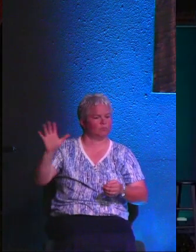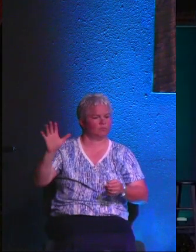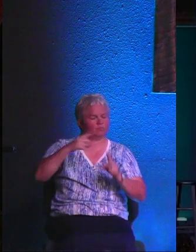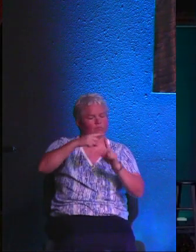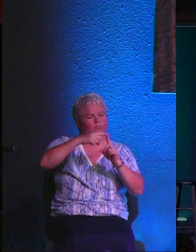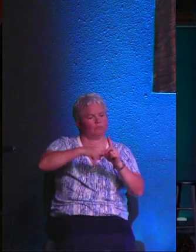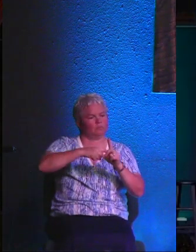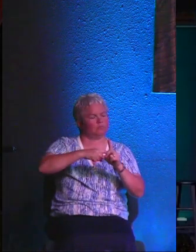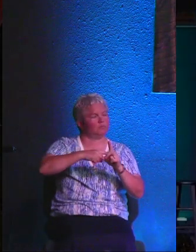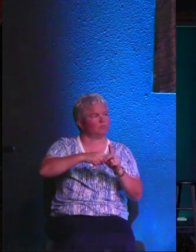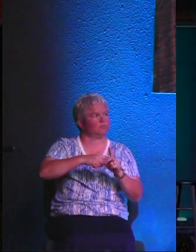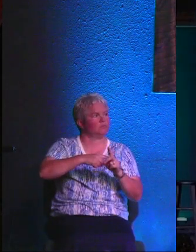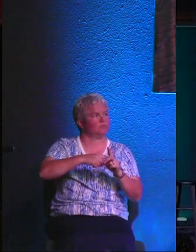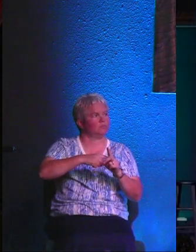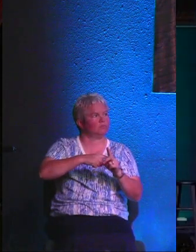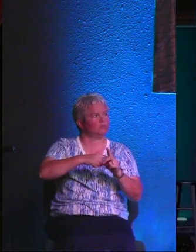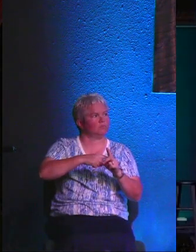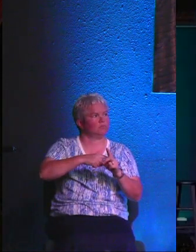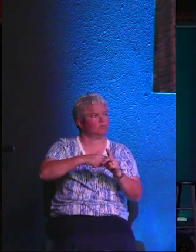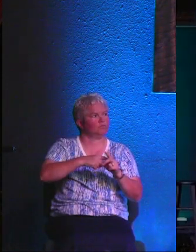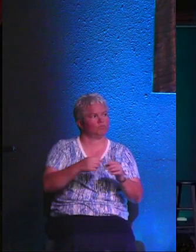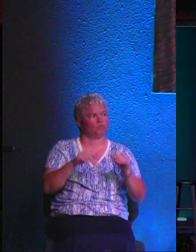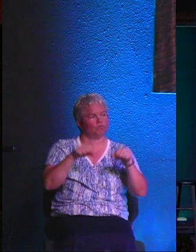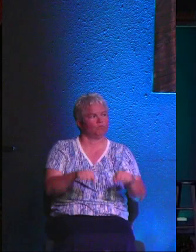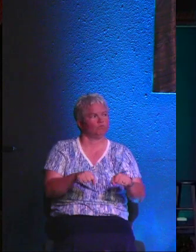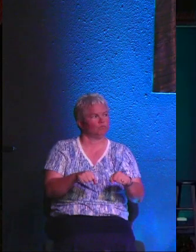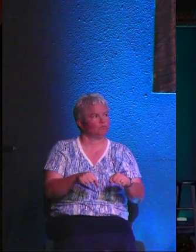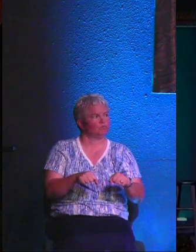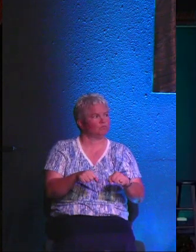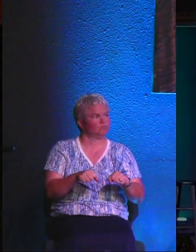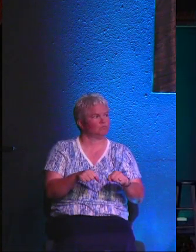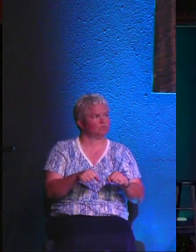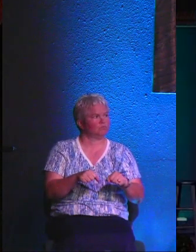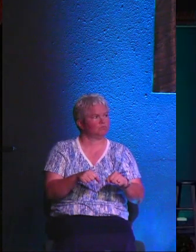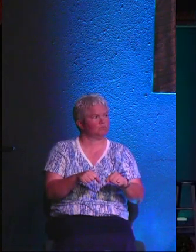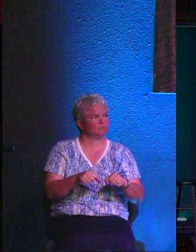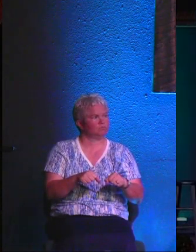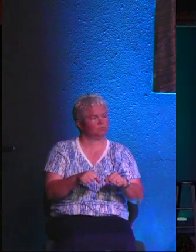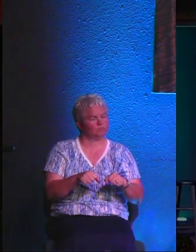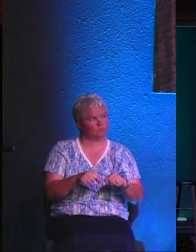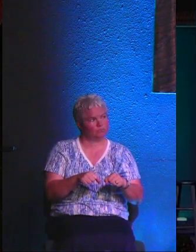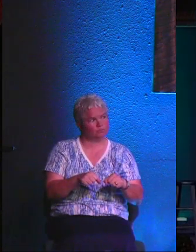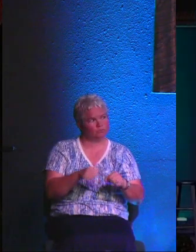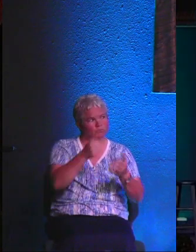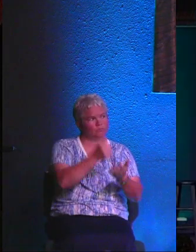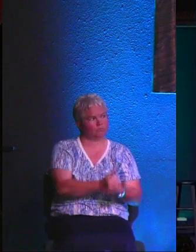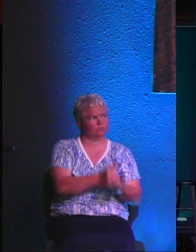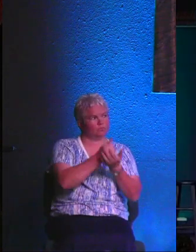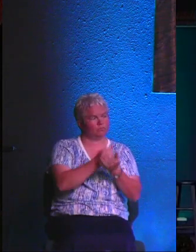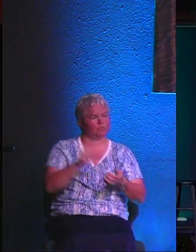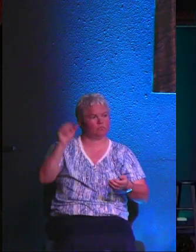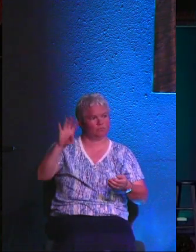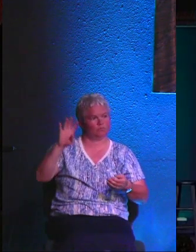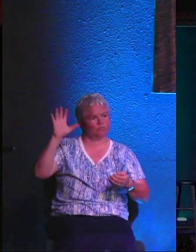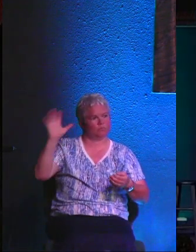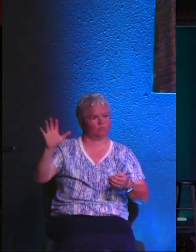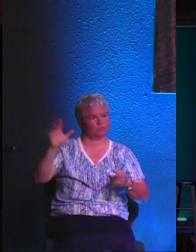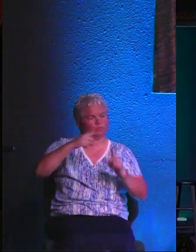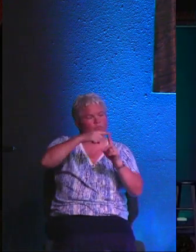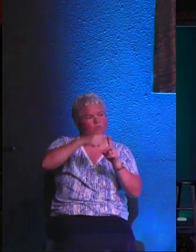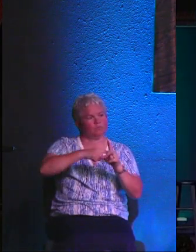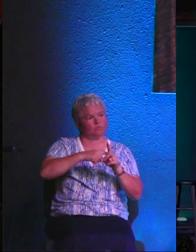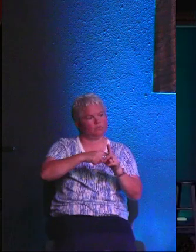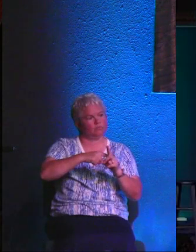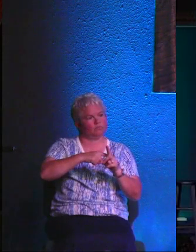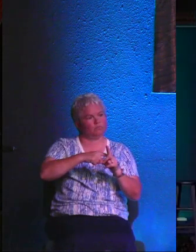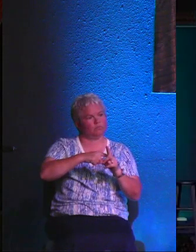$45 a month, you can become a sponsor of one of our students. How does that work? With your $45 a month, you